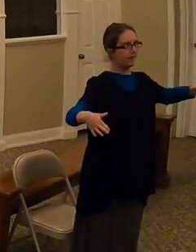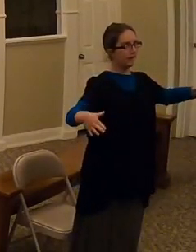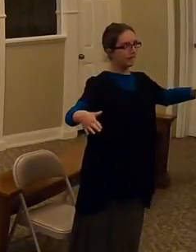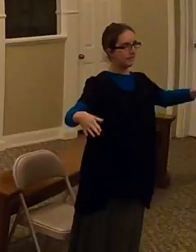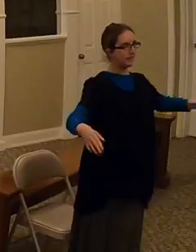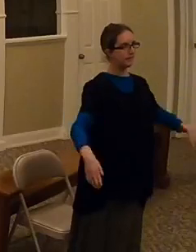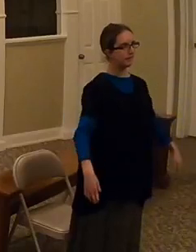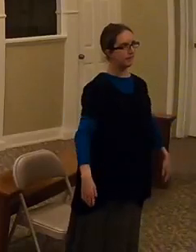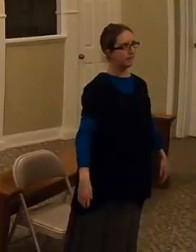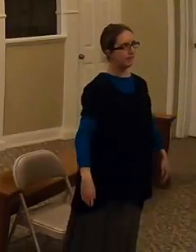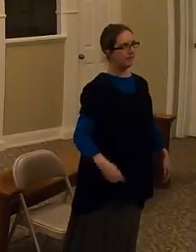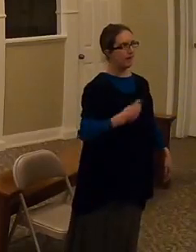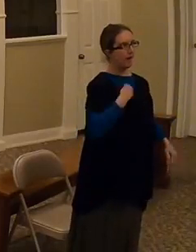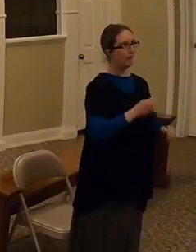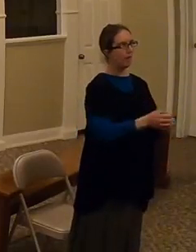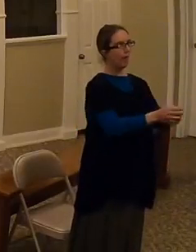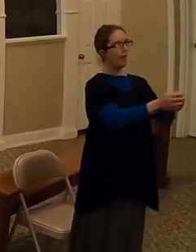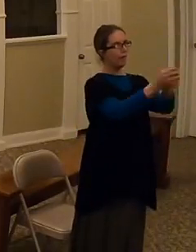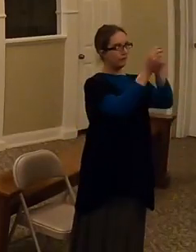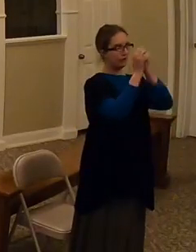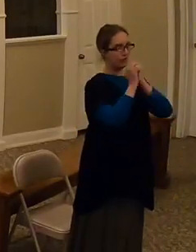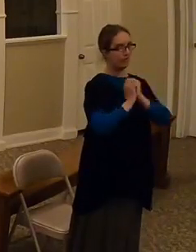of Jesus, hallelujah,